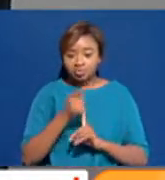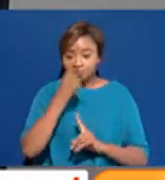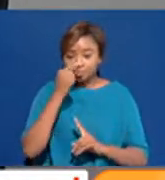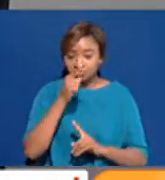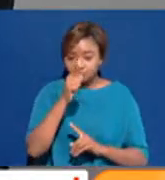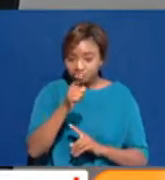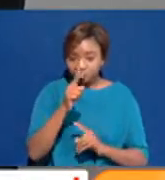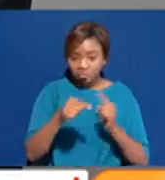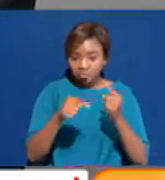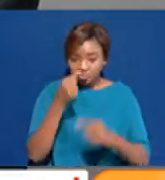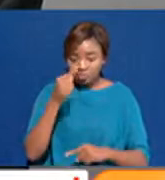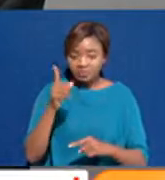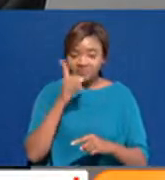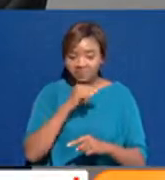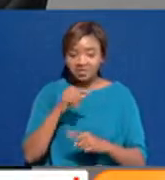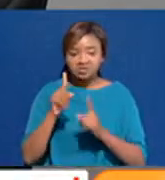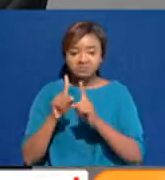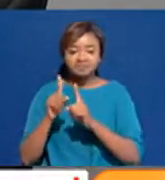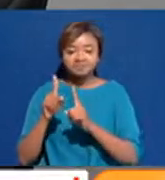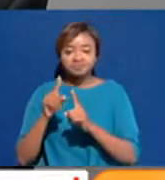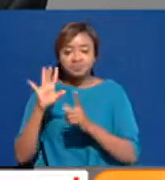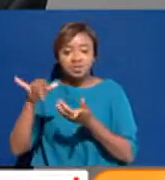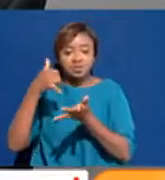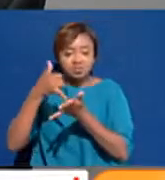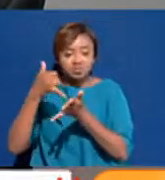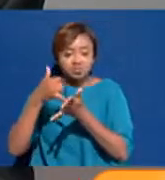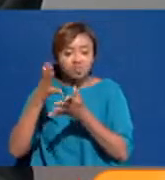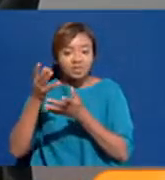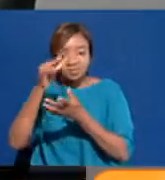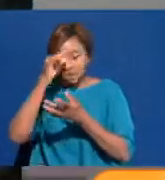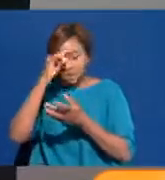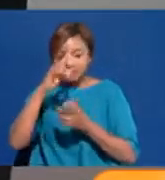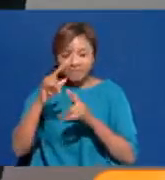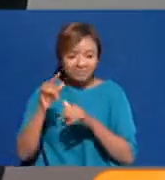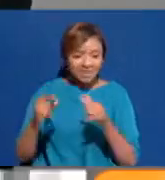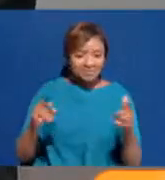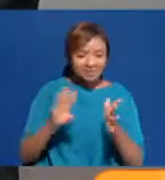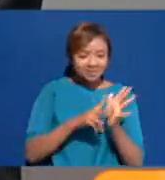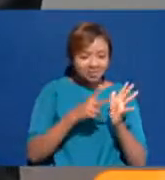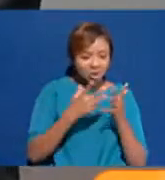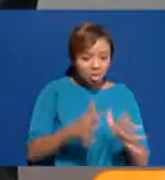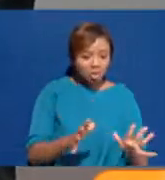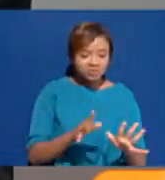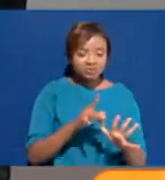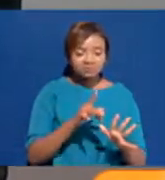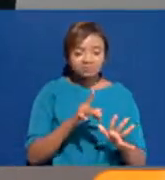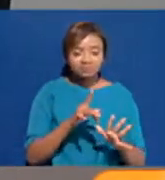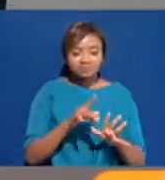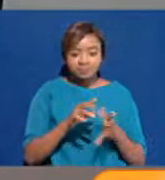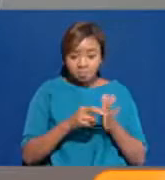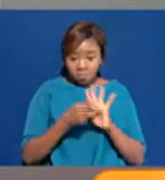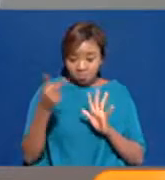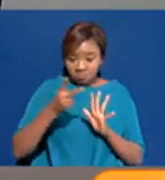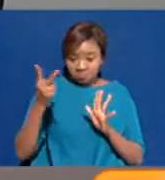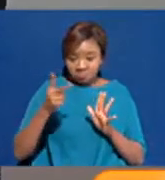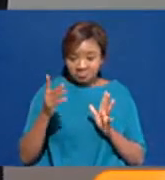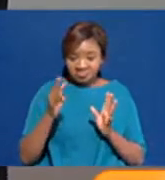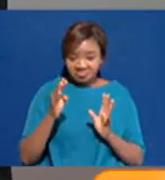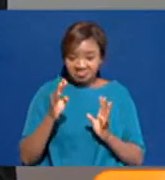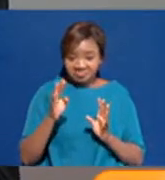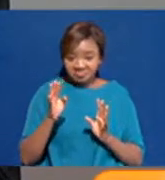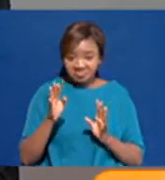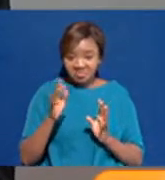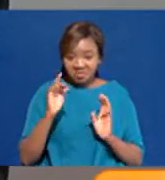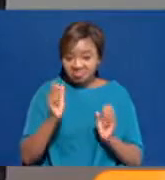you in government and the other part is in opposition does not mean you can't work towards a common good. The common